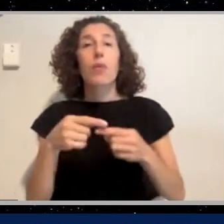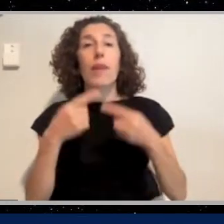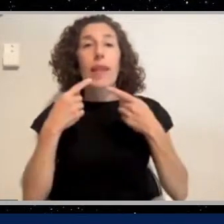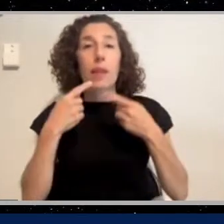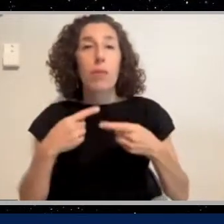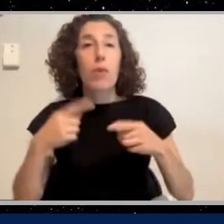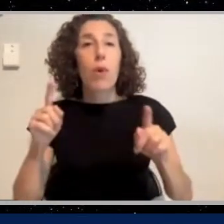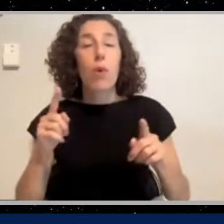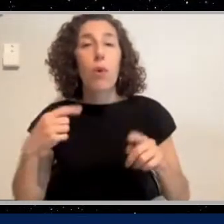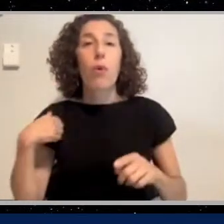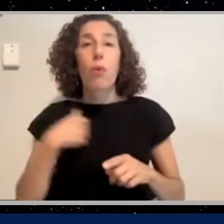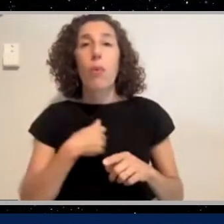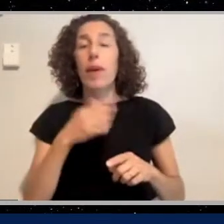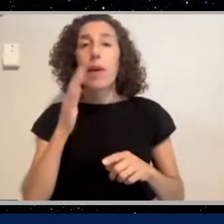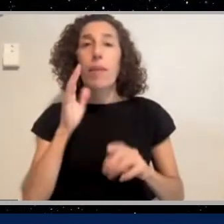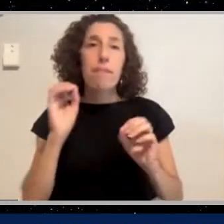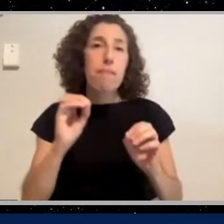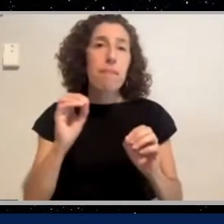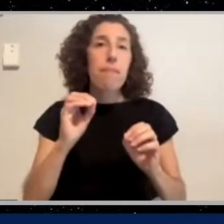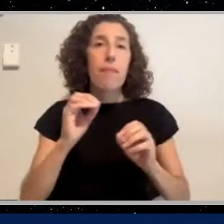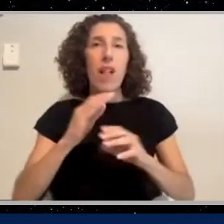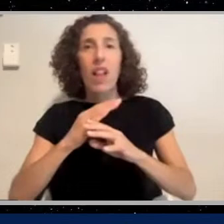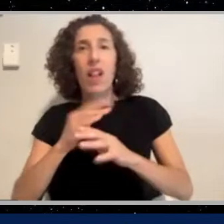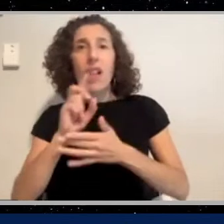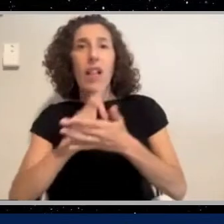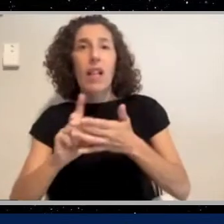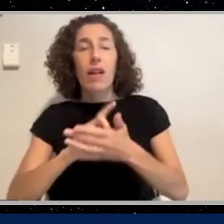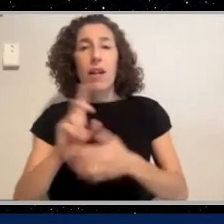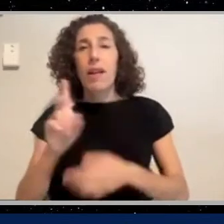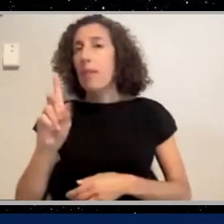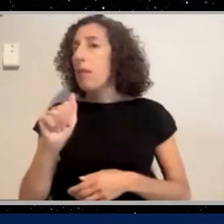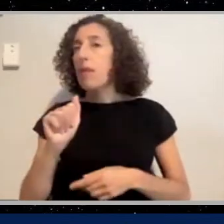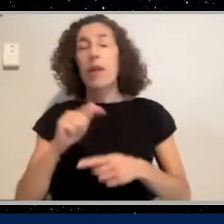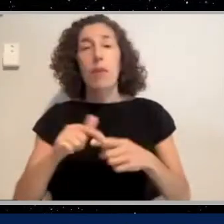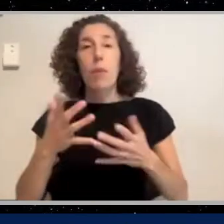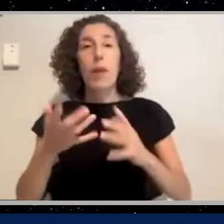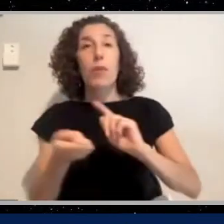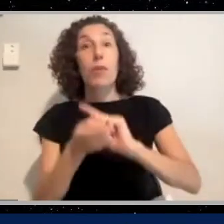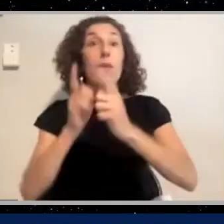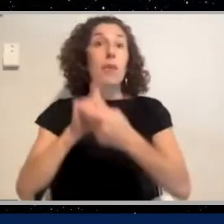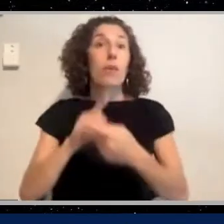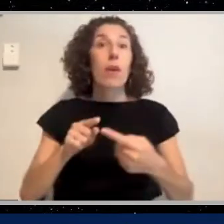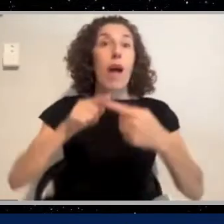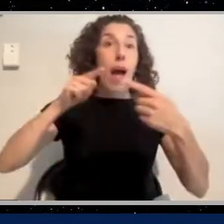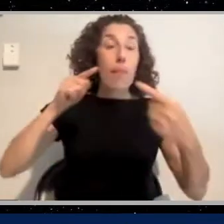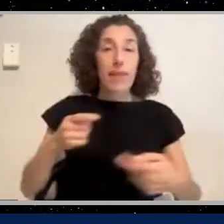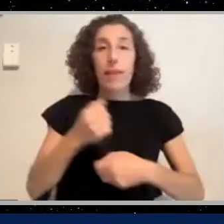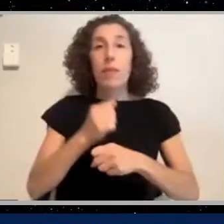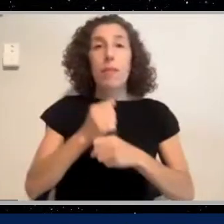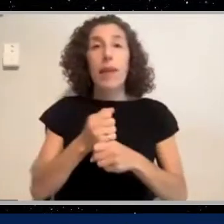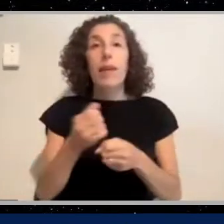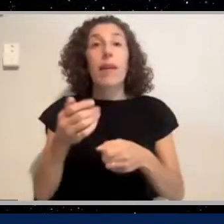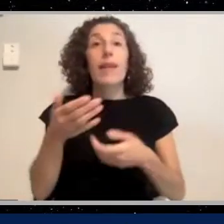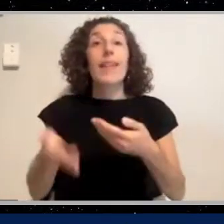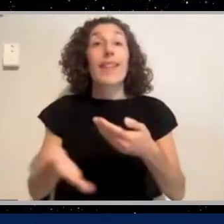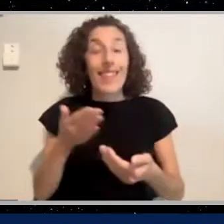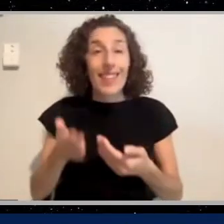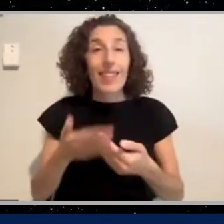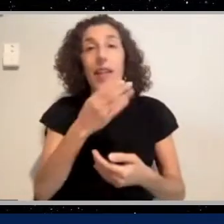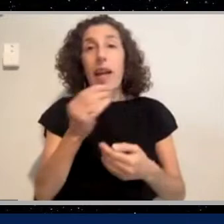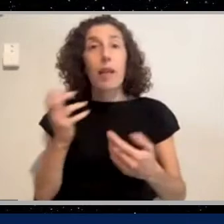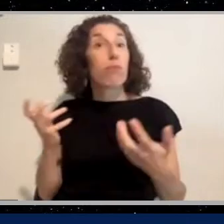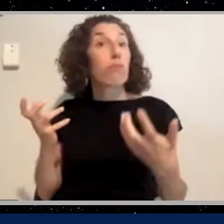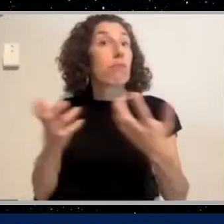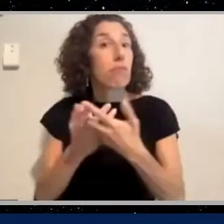know about. So that's what I'm really excited for, kind of going forth, just because we're the entry